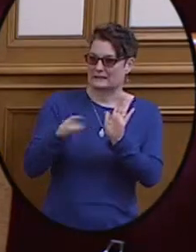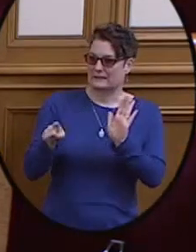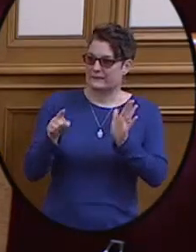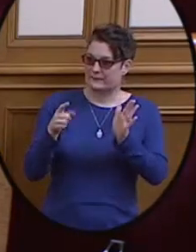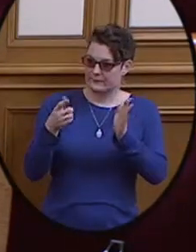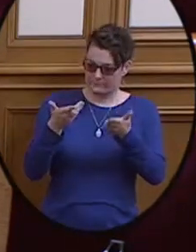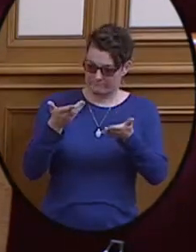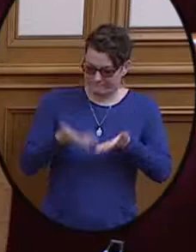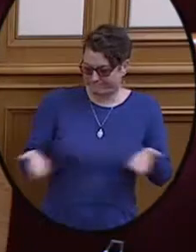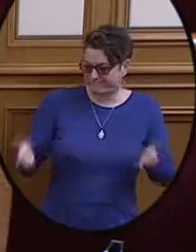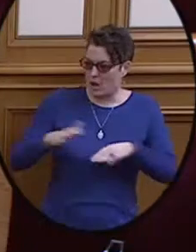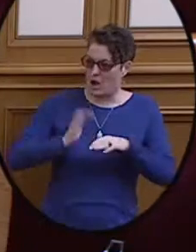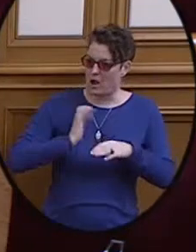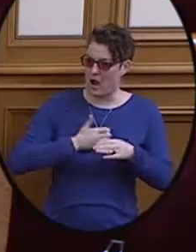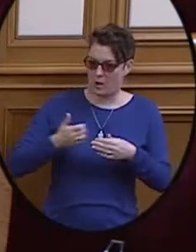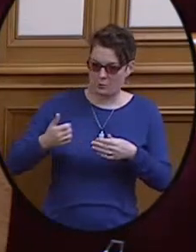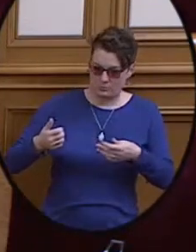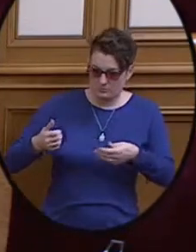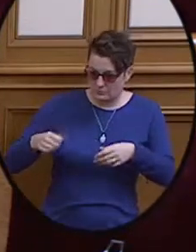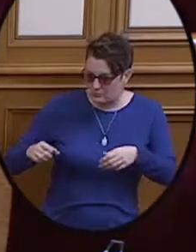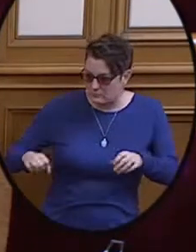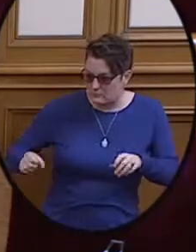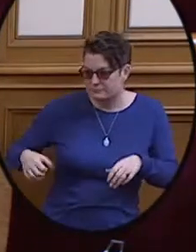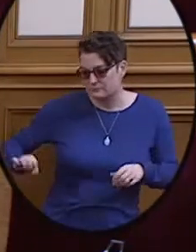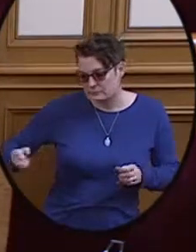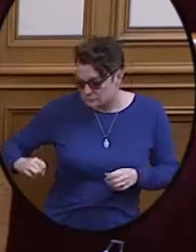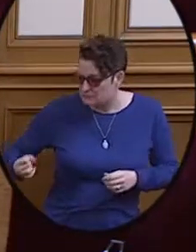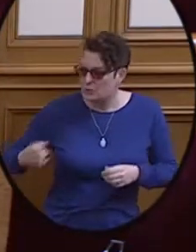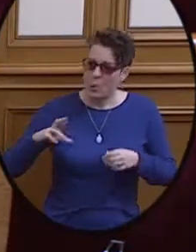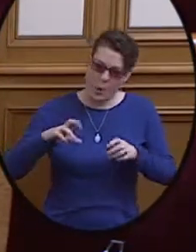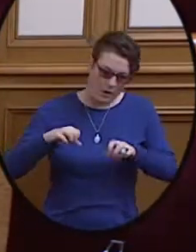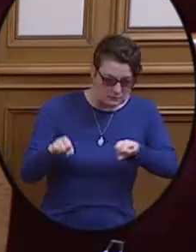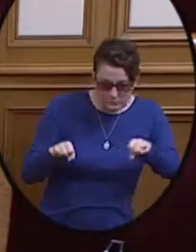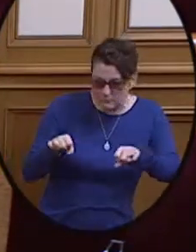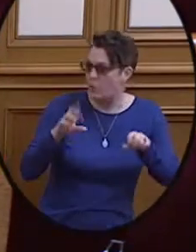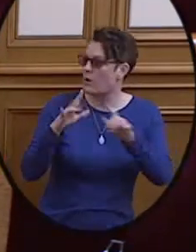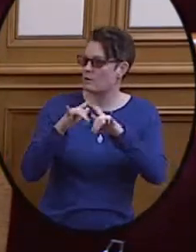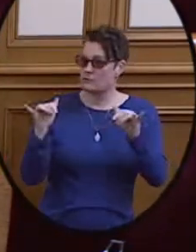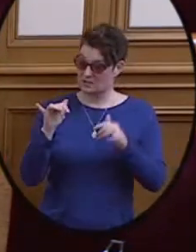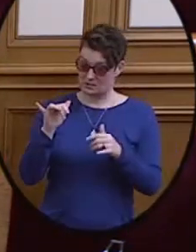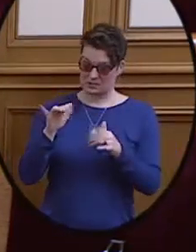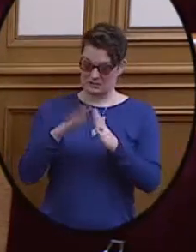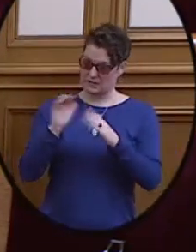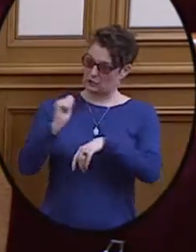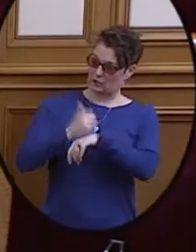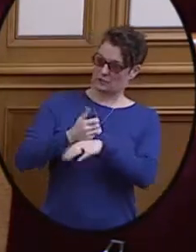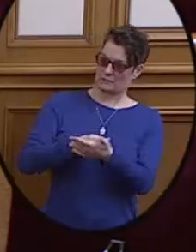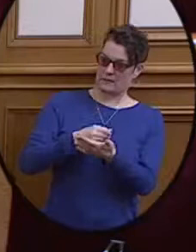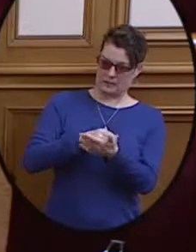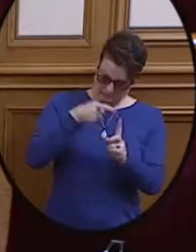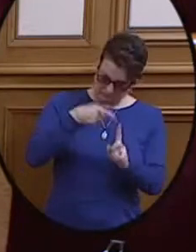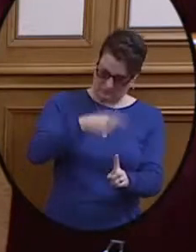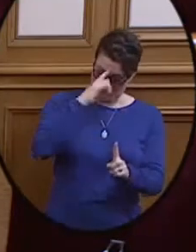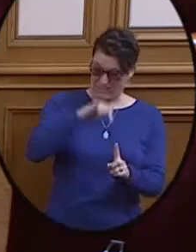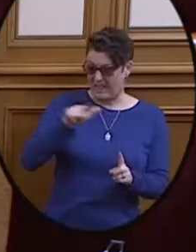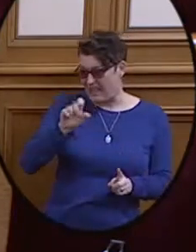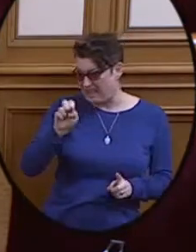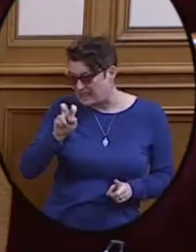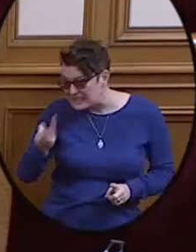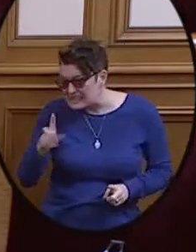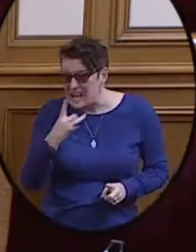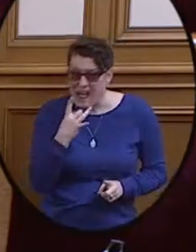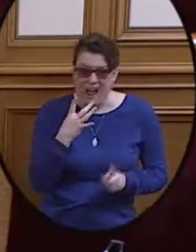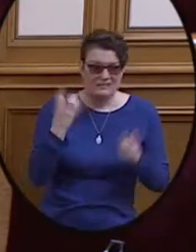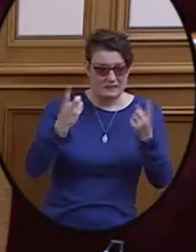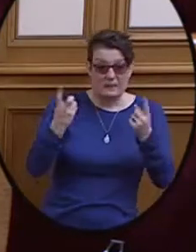mobility devices? The city could have a budget for that. LEDs or other types of things that would help mobility devices be